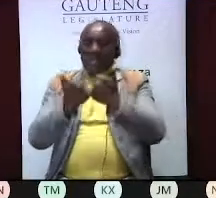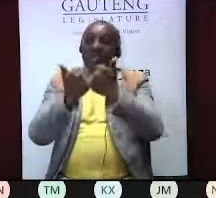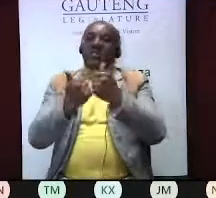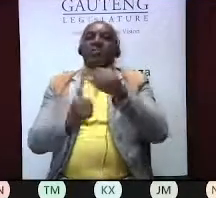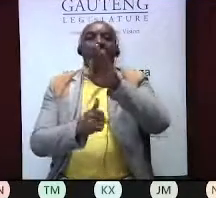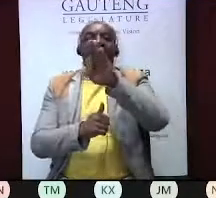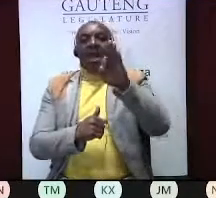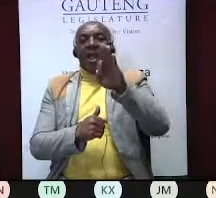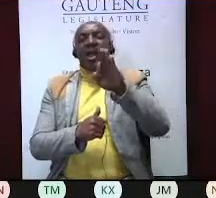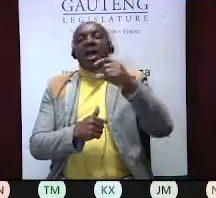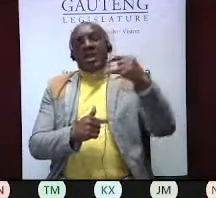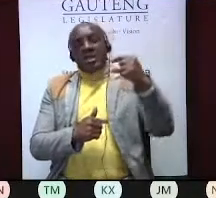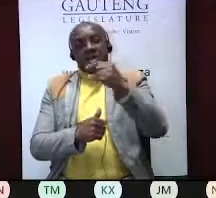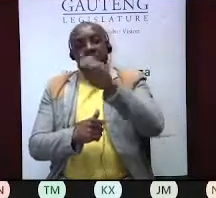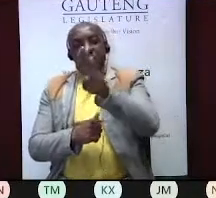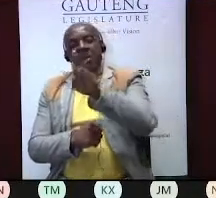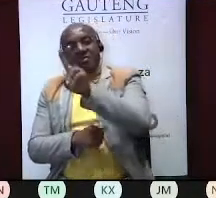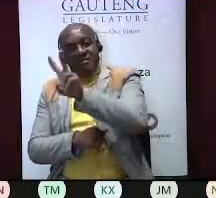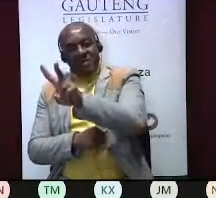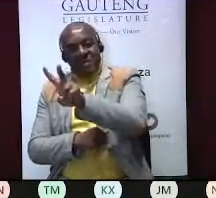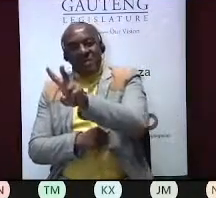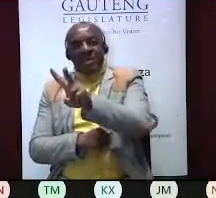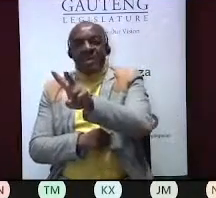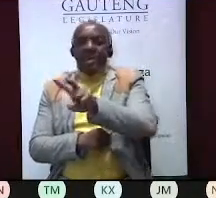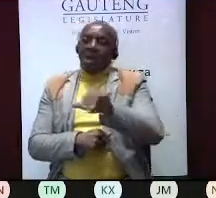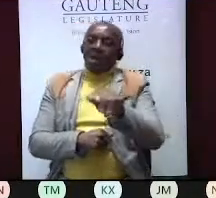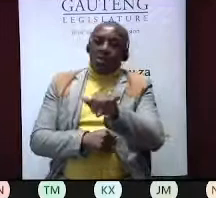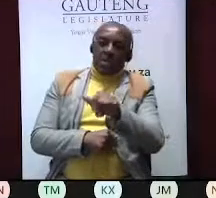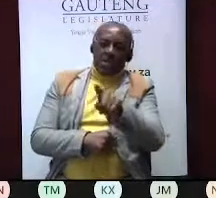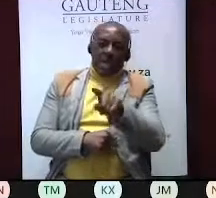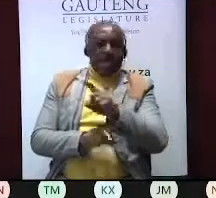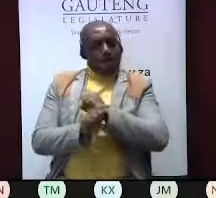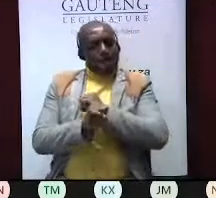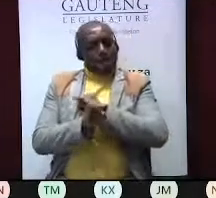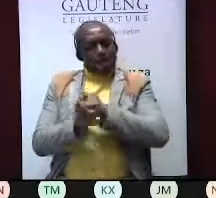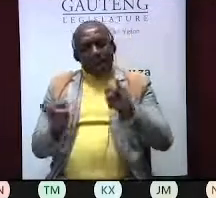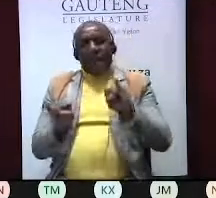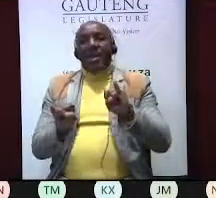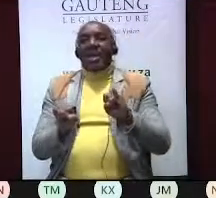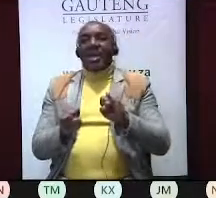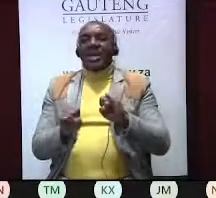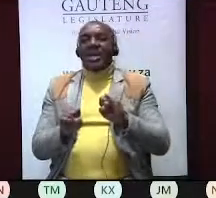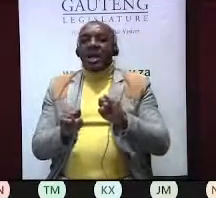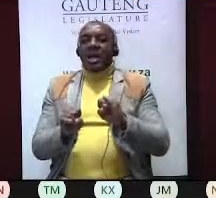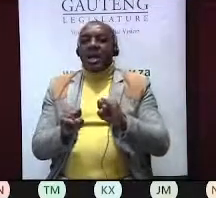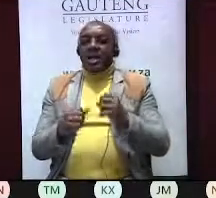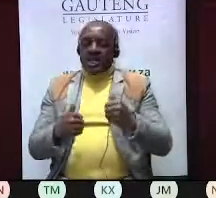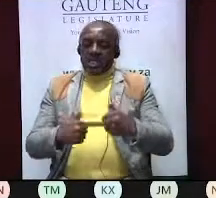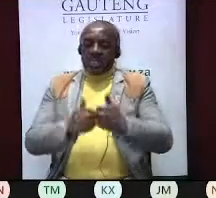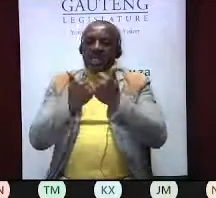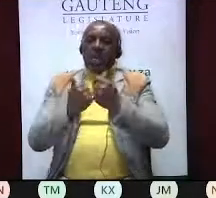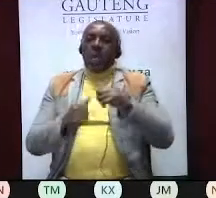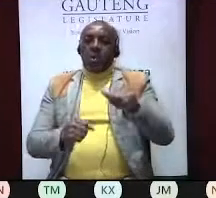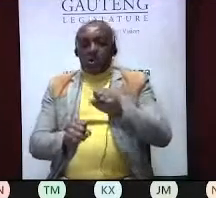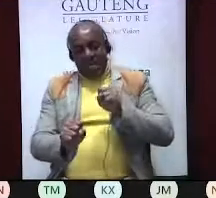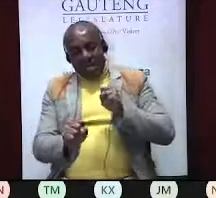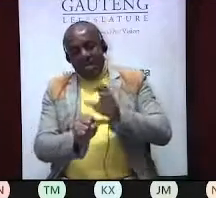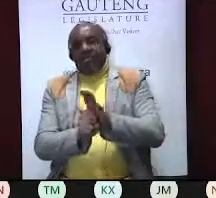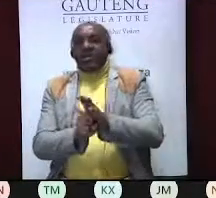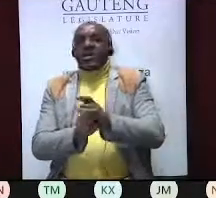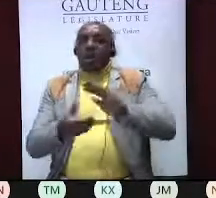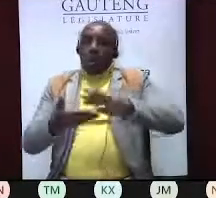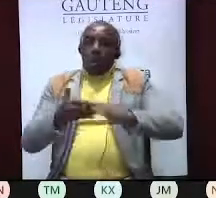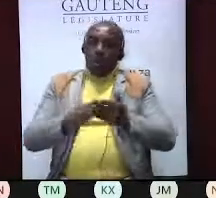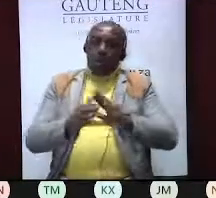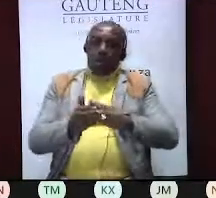gender-based violence, which is a perennial challenge that is affecting our communities. And